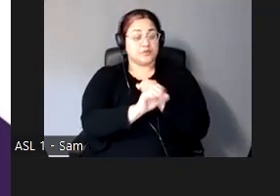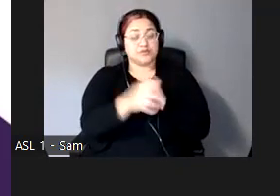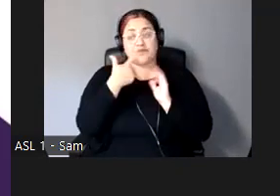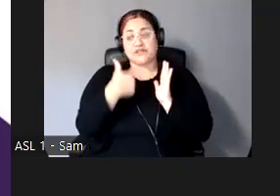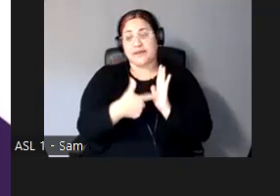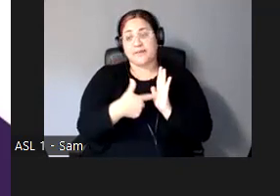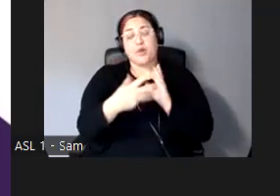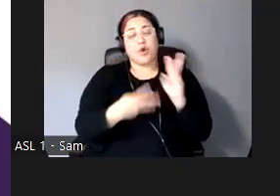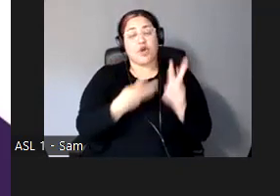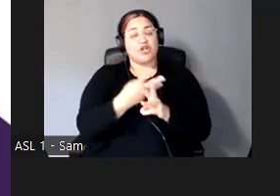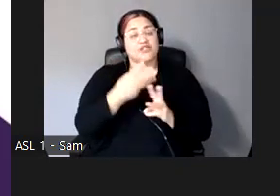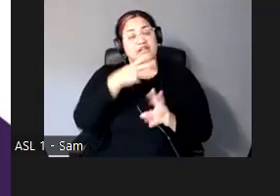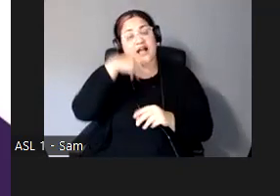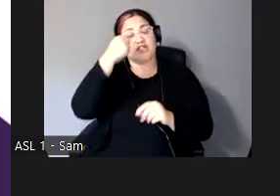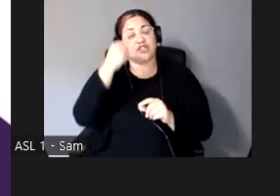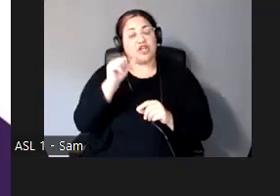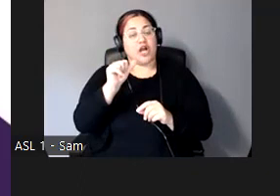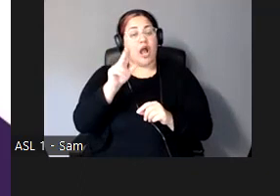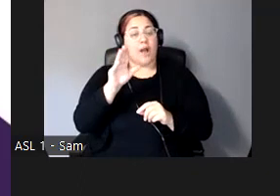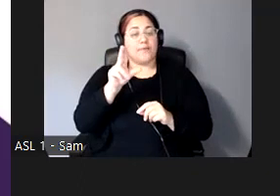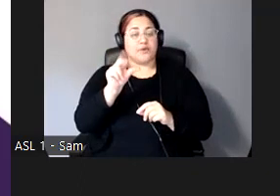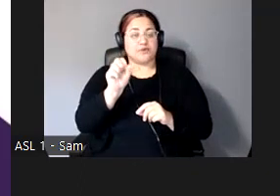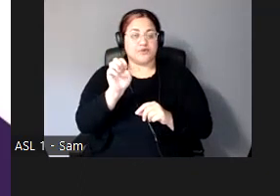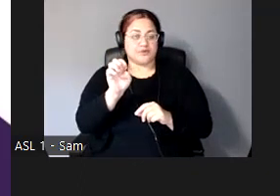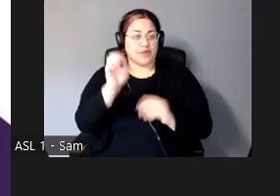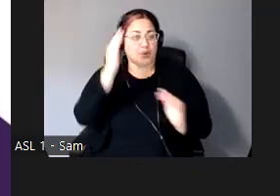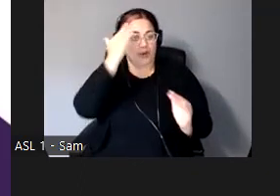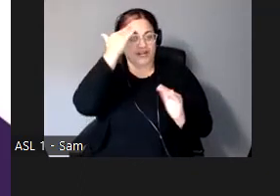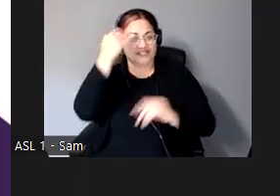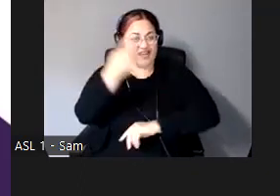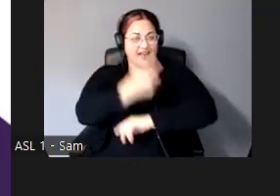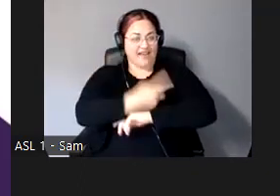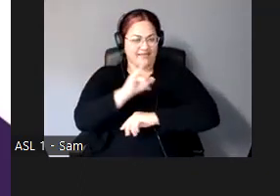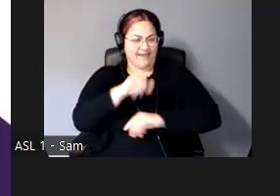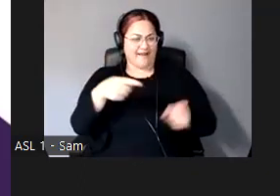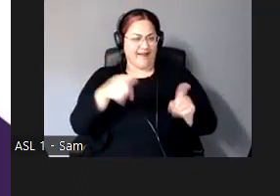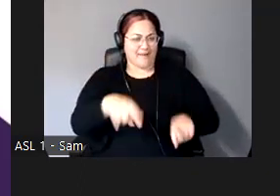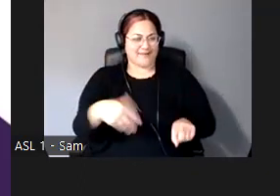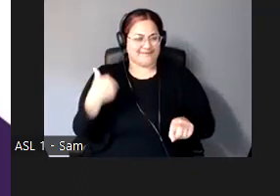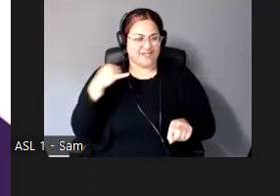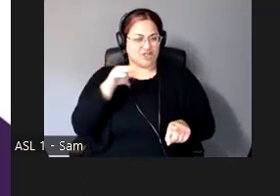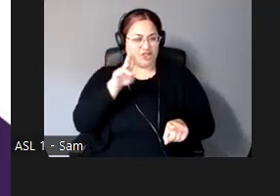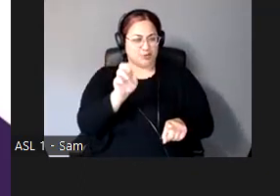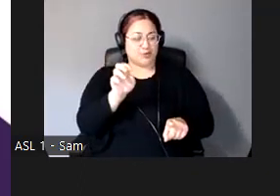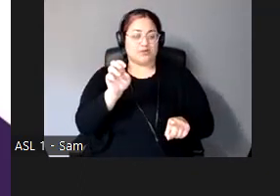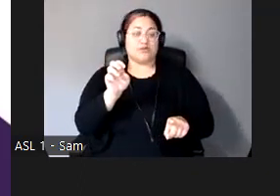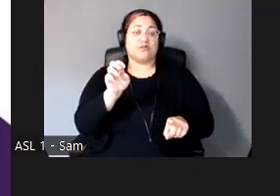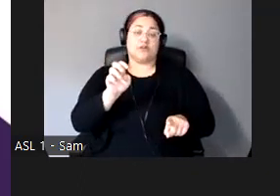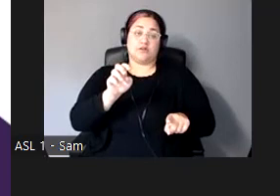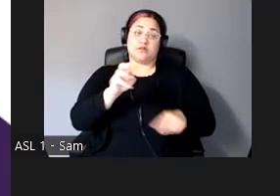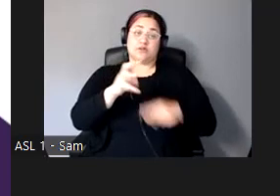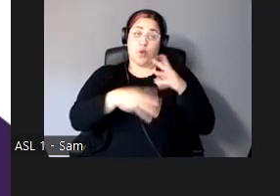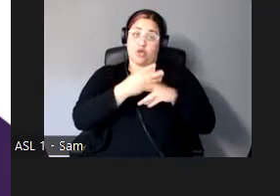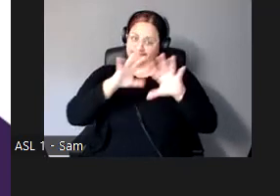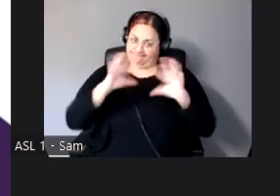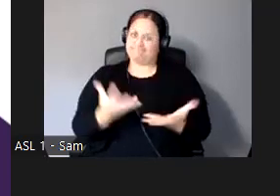Day. So there was many initiatives, not only within our organization, but across the country and the world, trying to